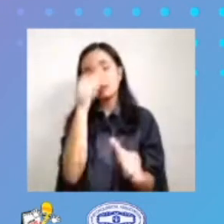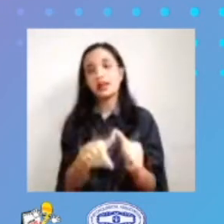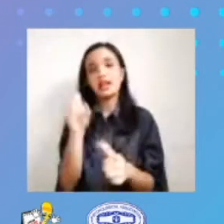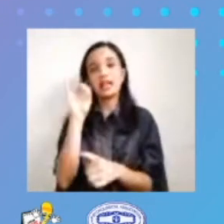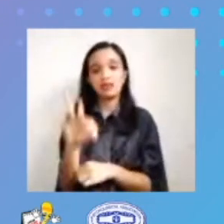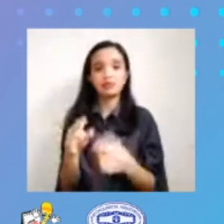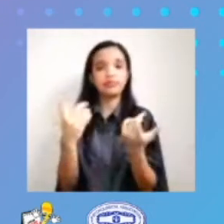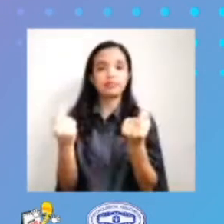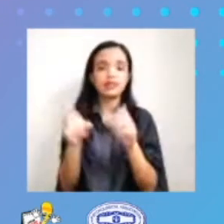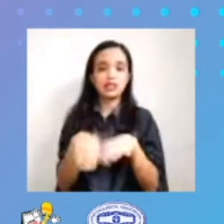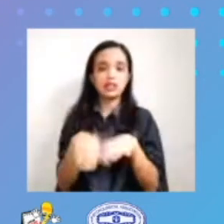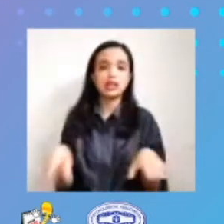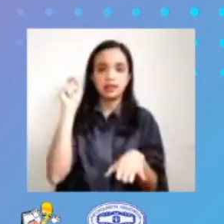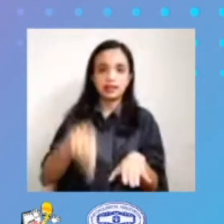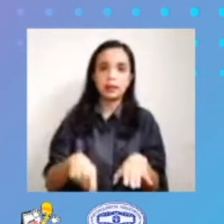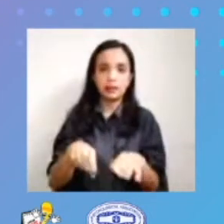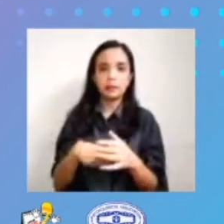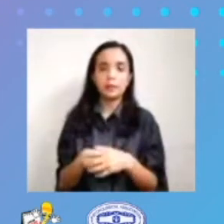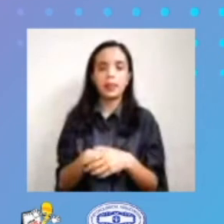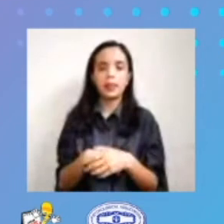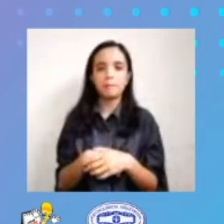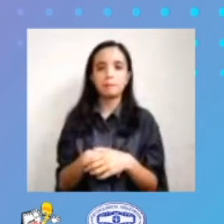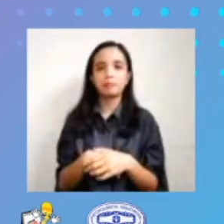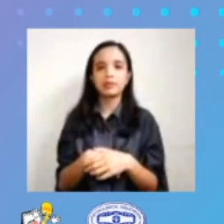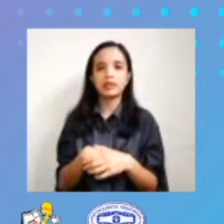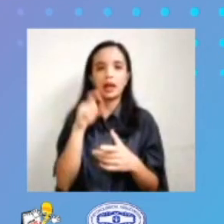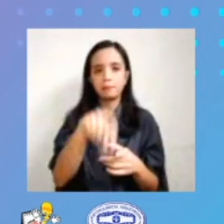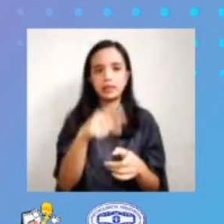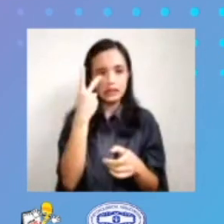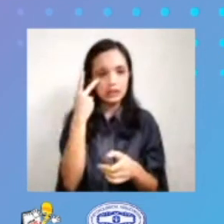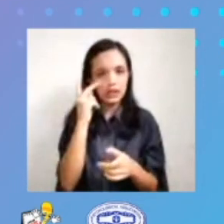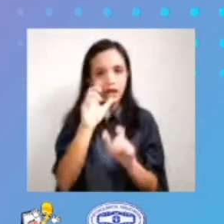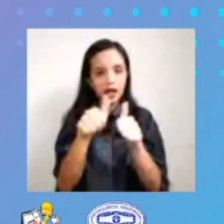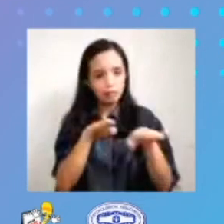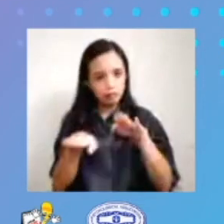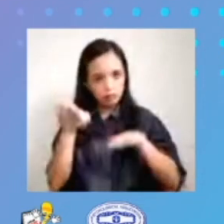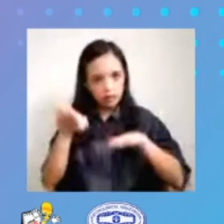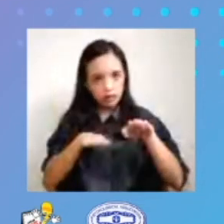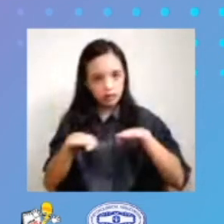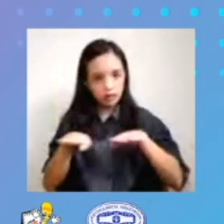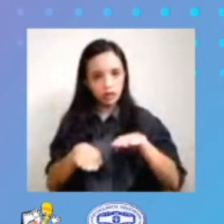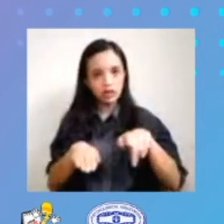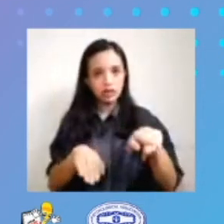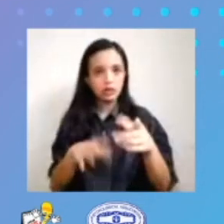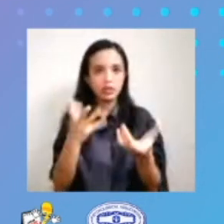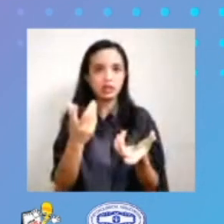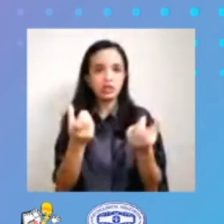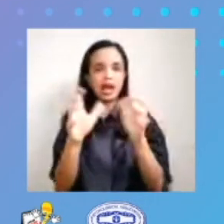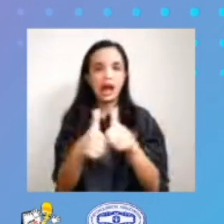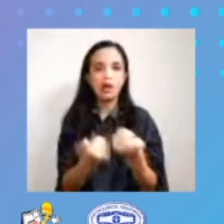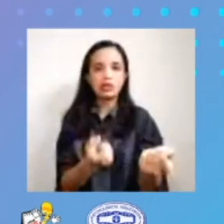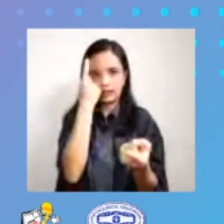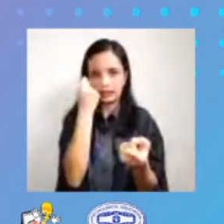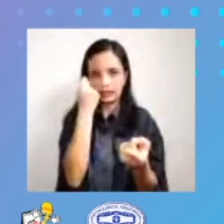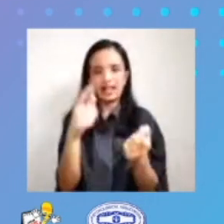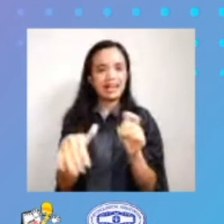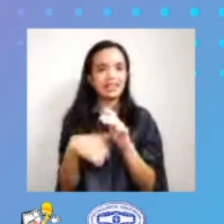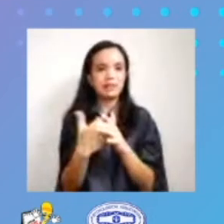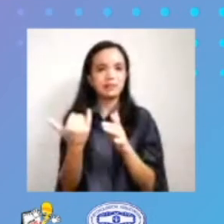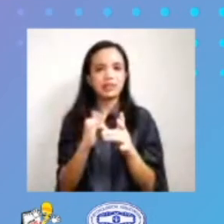gawin. Katulad ng sinasabi ni Julia na because I'm a football player, I love kicking ball. So I do that with